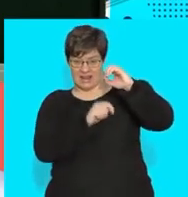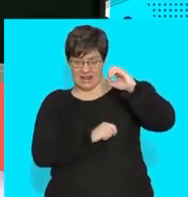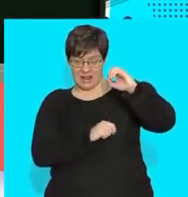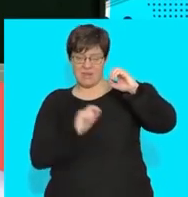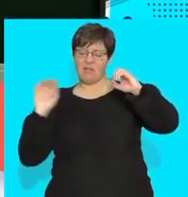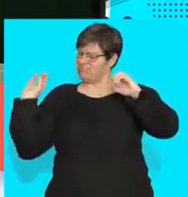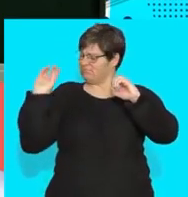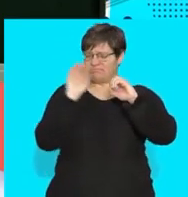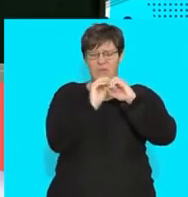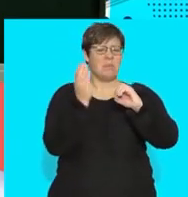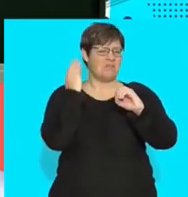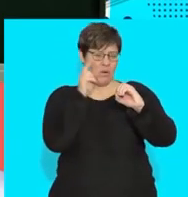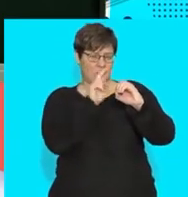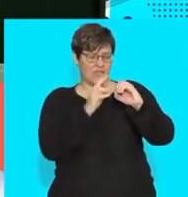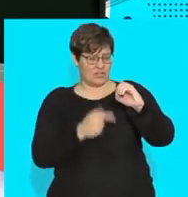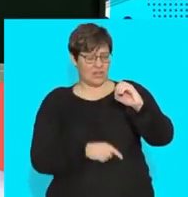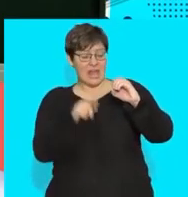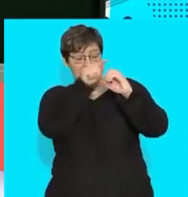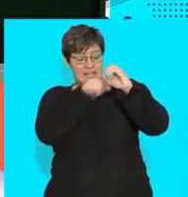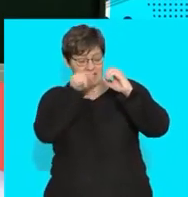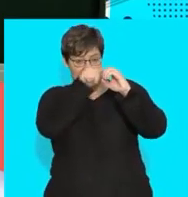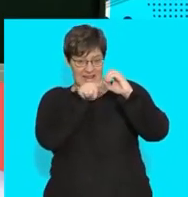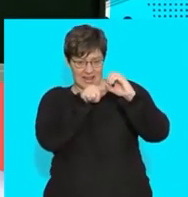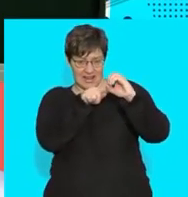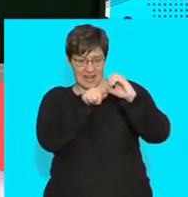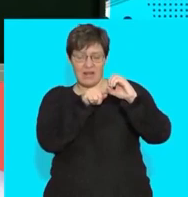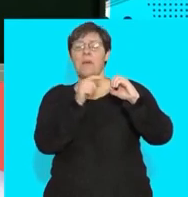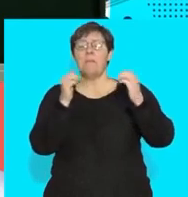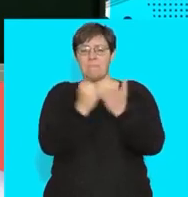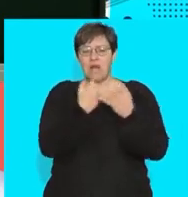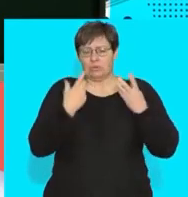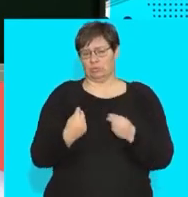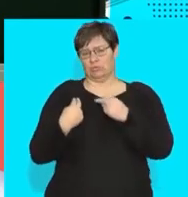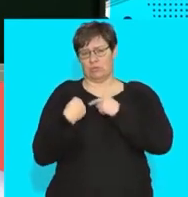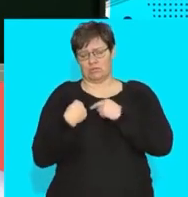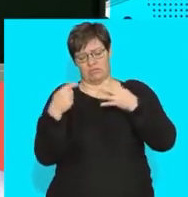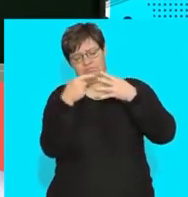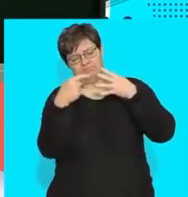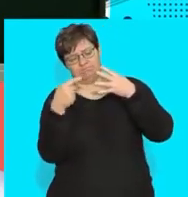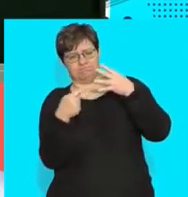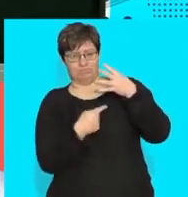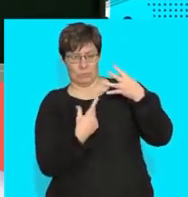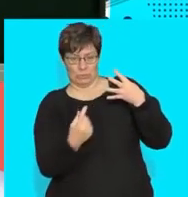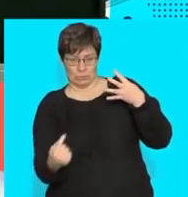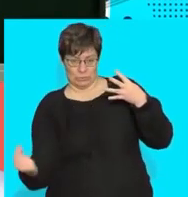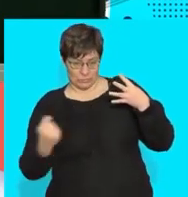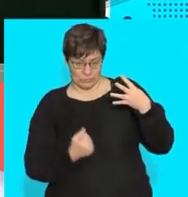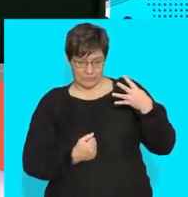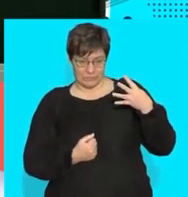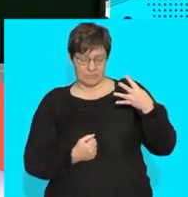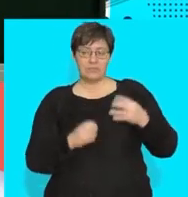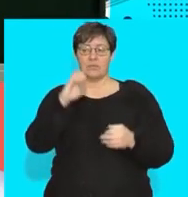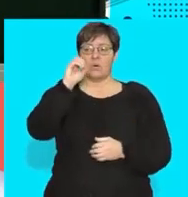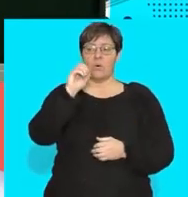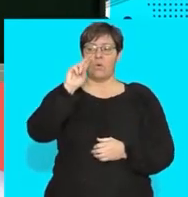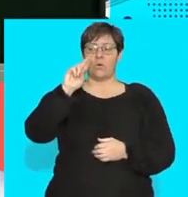to recap a little bit of what we looked at, the cell needs to perform certain functions. And basically what